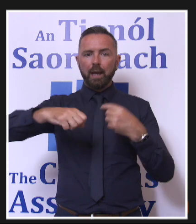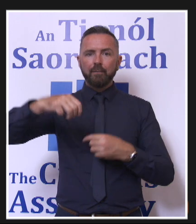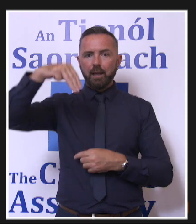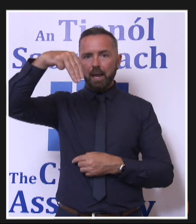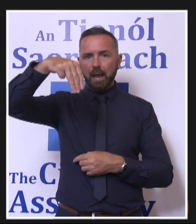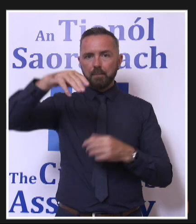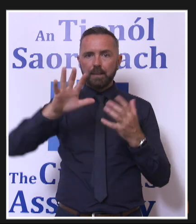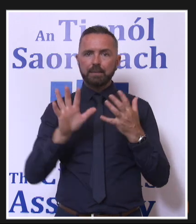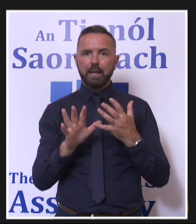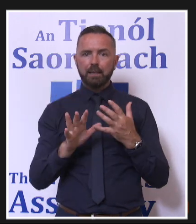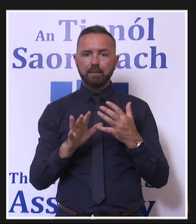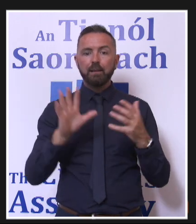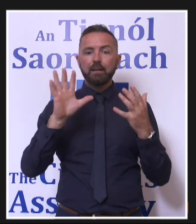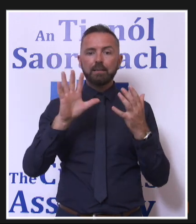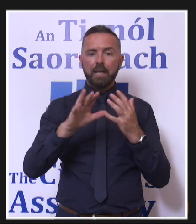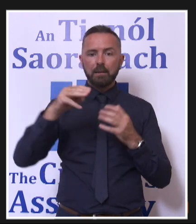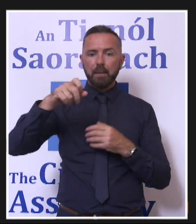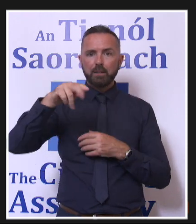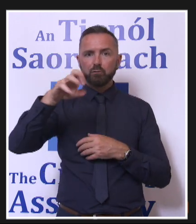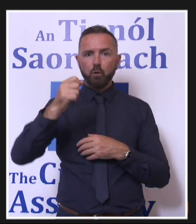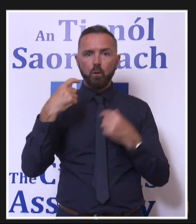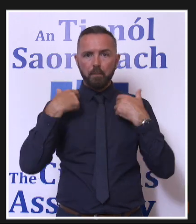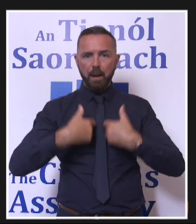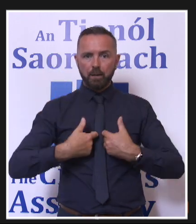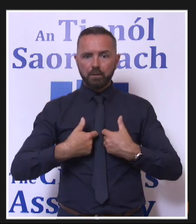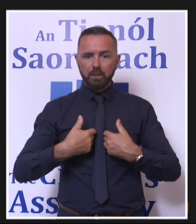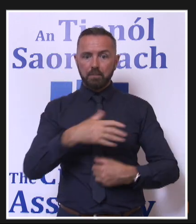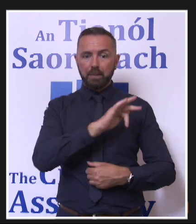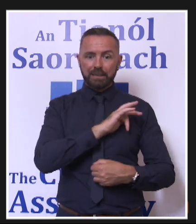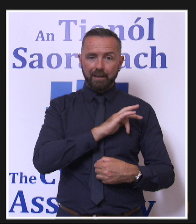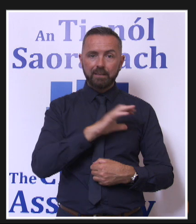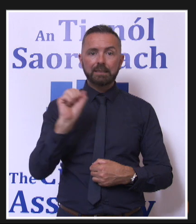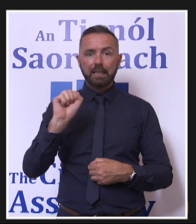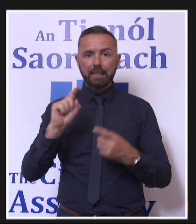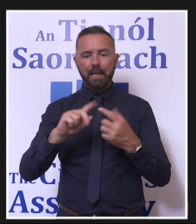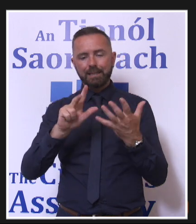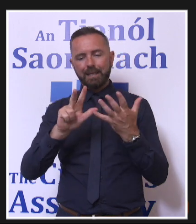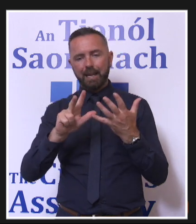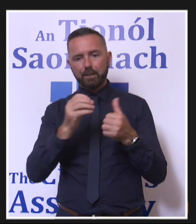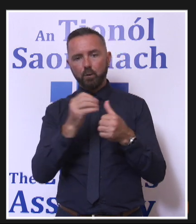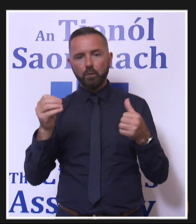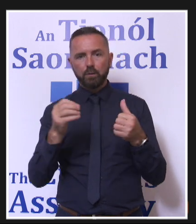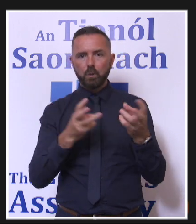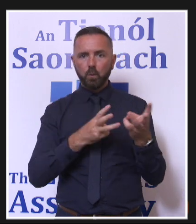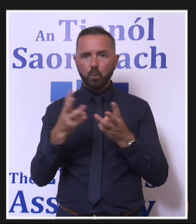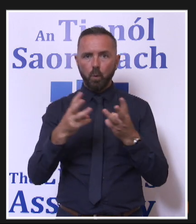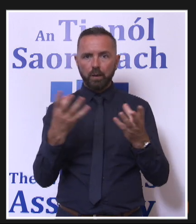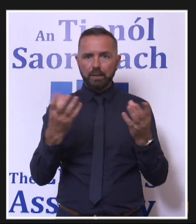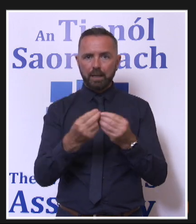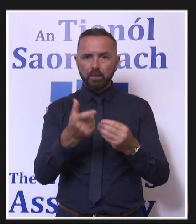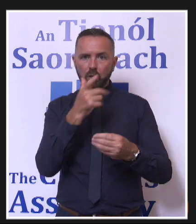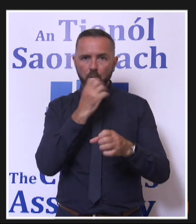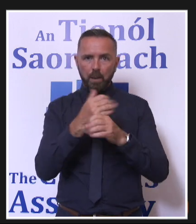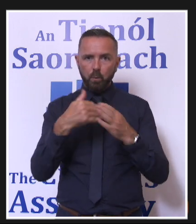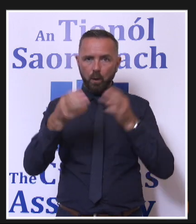metro mayors that includes Sadiq Khan and 9 others, you know, me and Sadiq and 8 others. You know, we always are working, talking about what